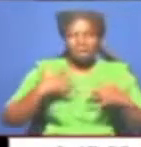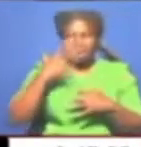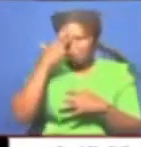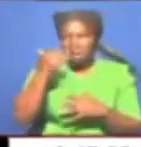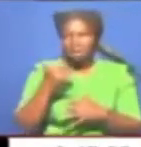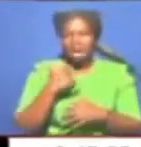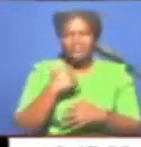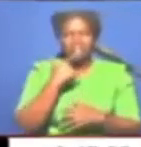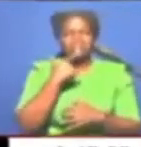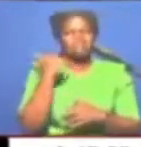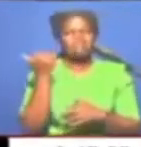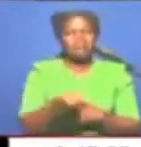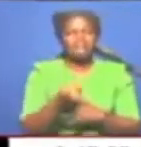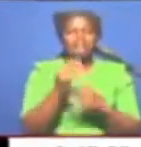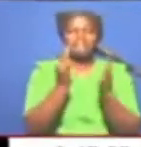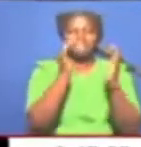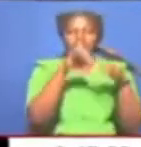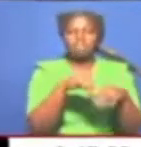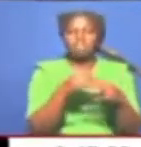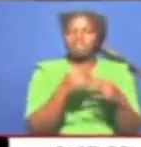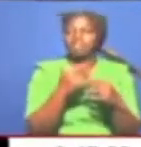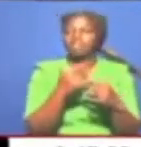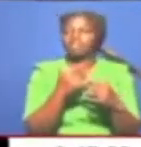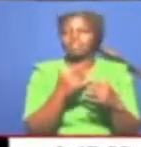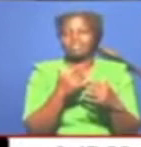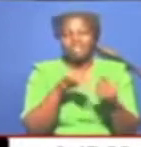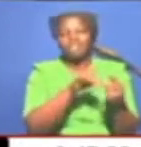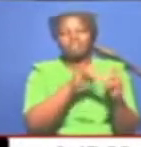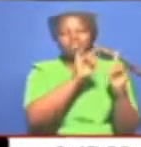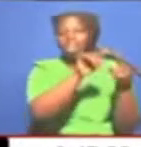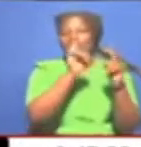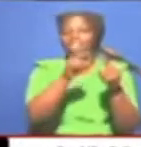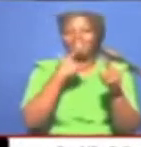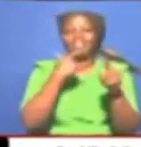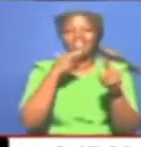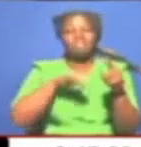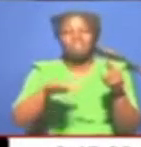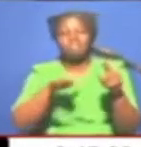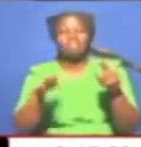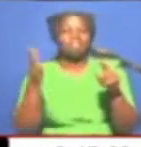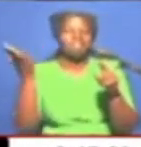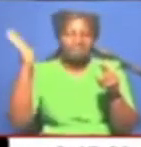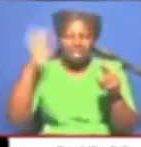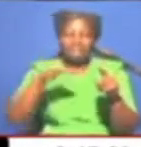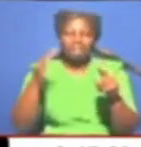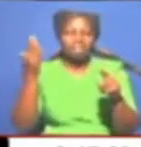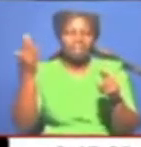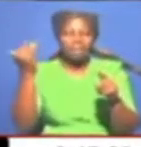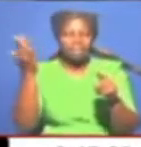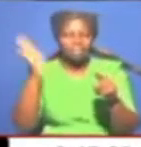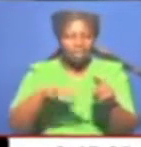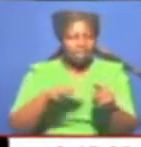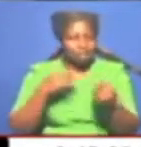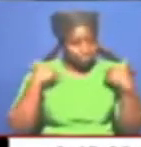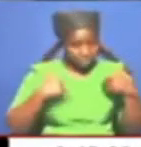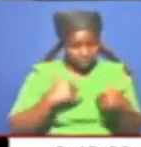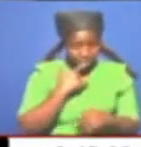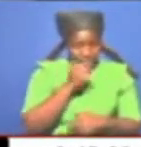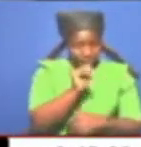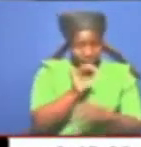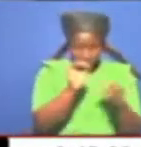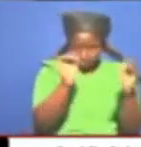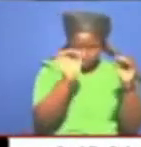has, this thing is coming back, this thing is coming back. I am not necessarily saying so. What I am